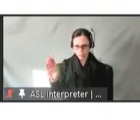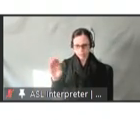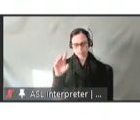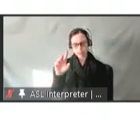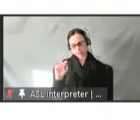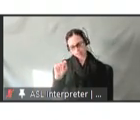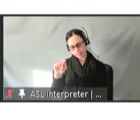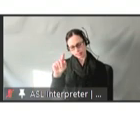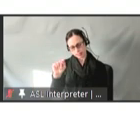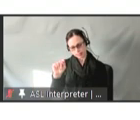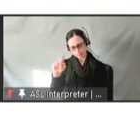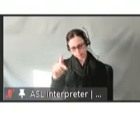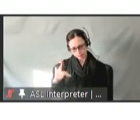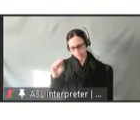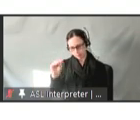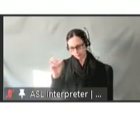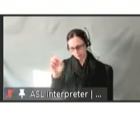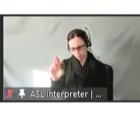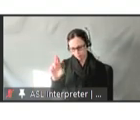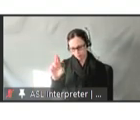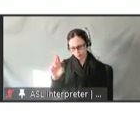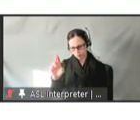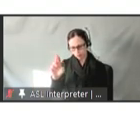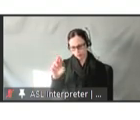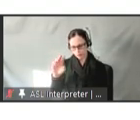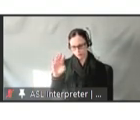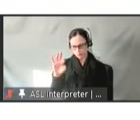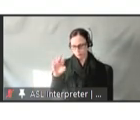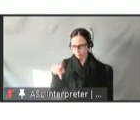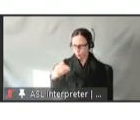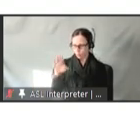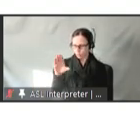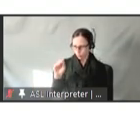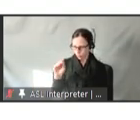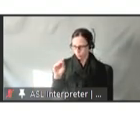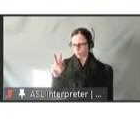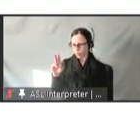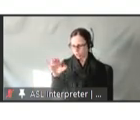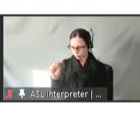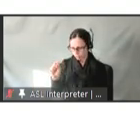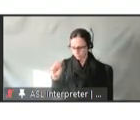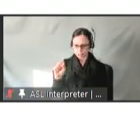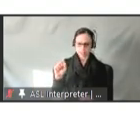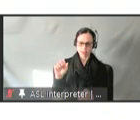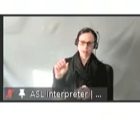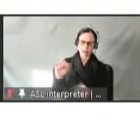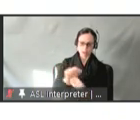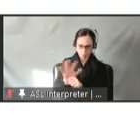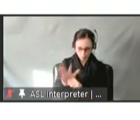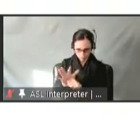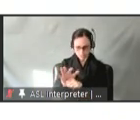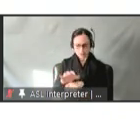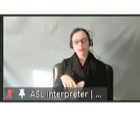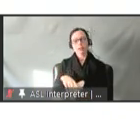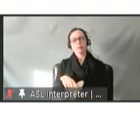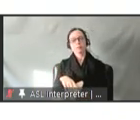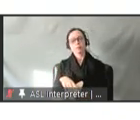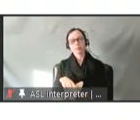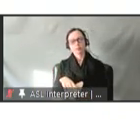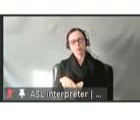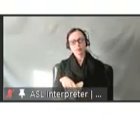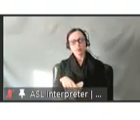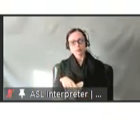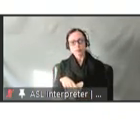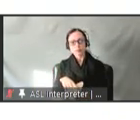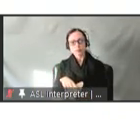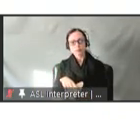DT, MMR, poliovirus, varicella, and hepatitis B. And so that ends the update for Bureau of Primary